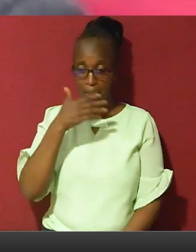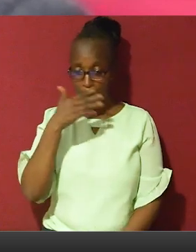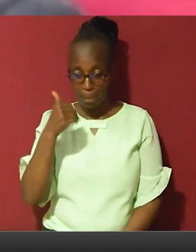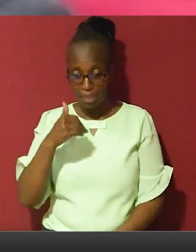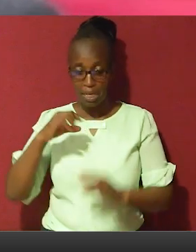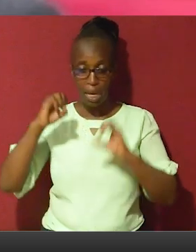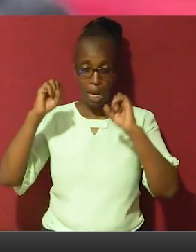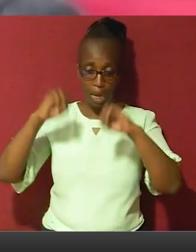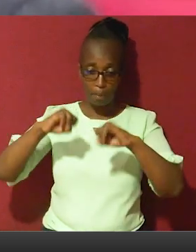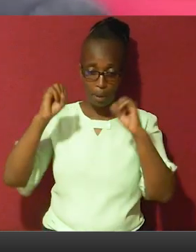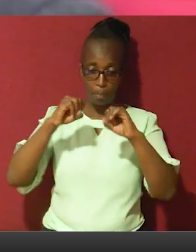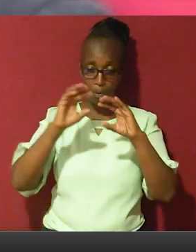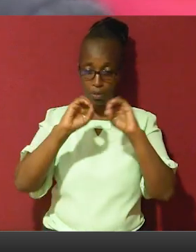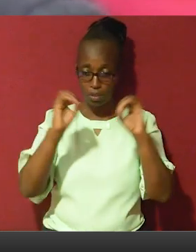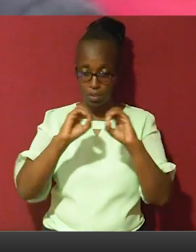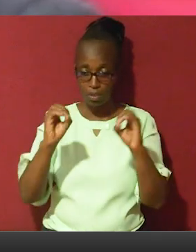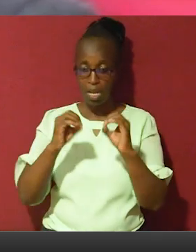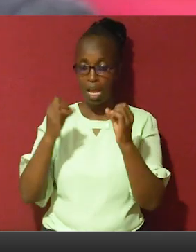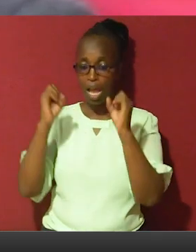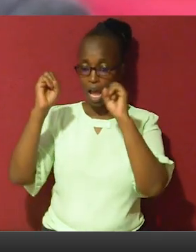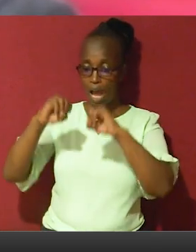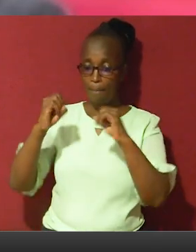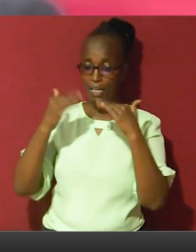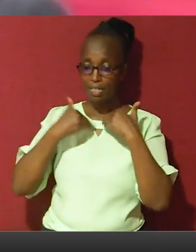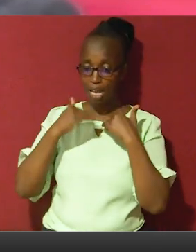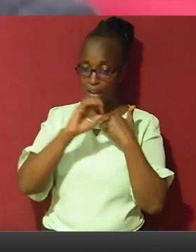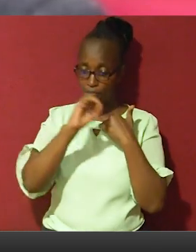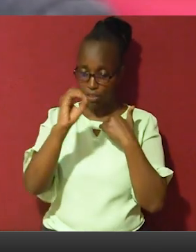is not suitable, if somebody is not